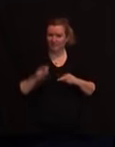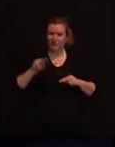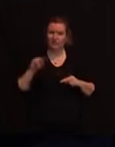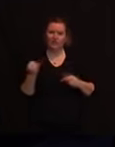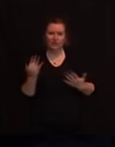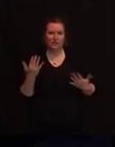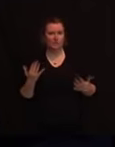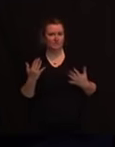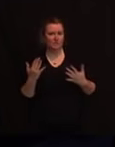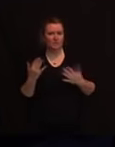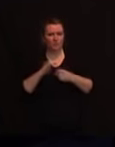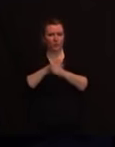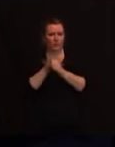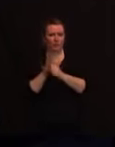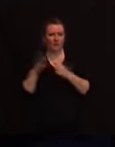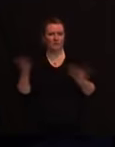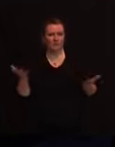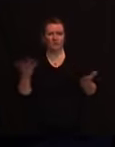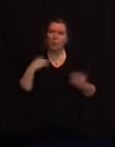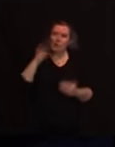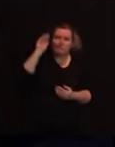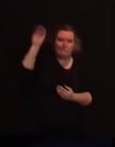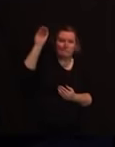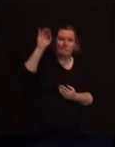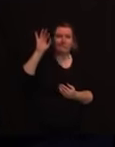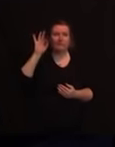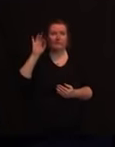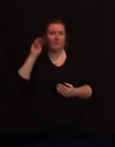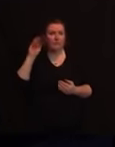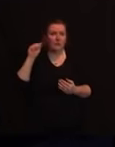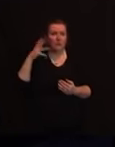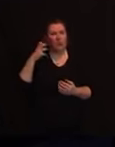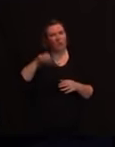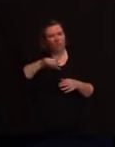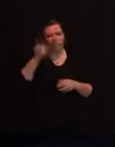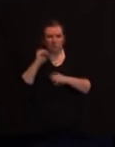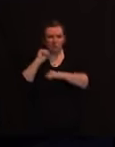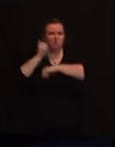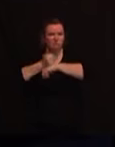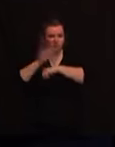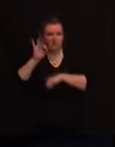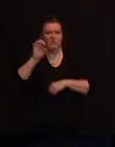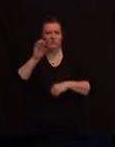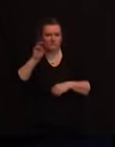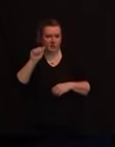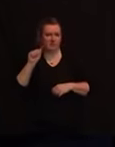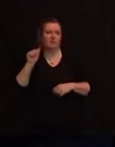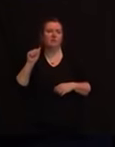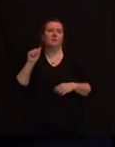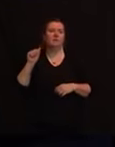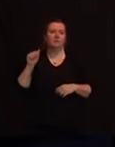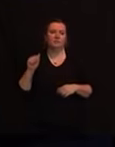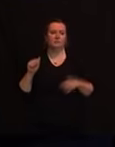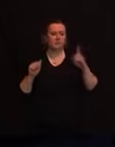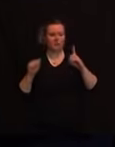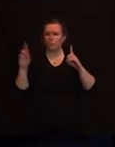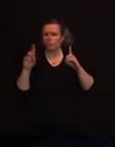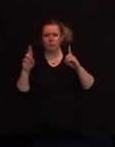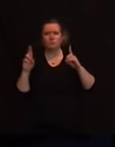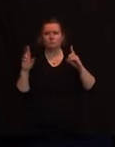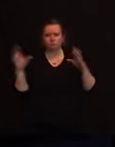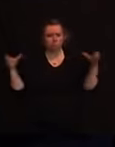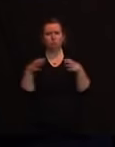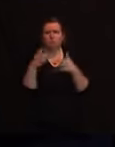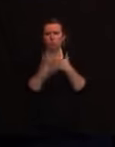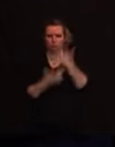for this third testing site and been joined by every single member in this bipartisan delegation. And I'll continue to call for this site until we